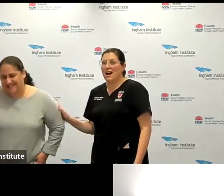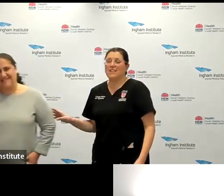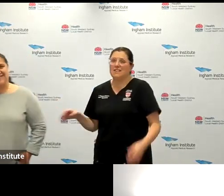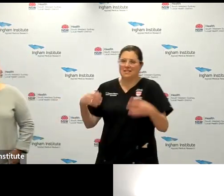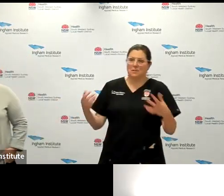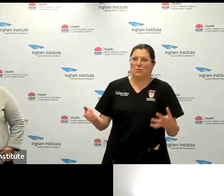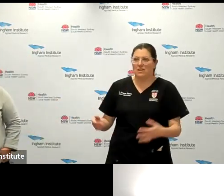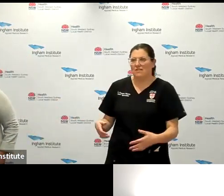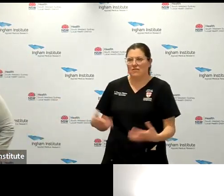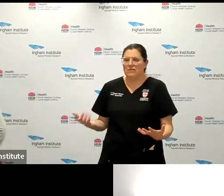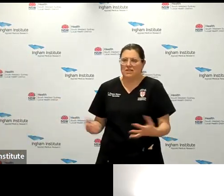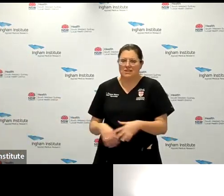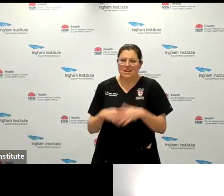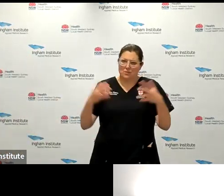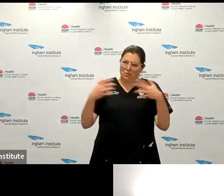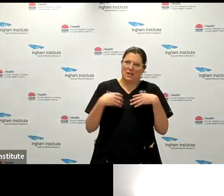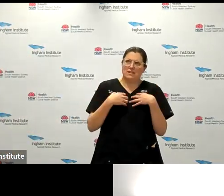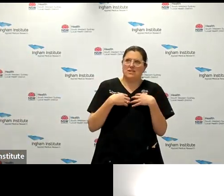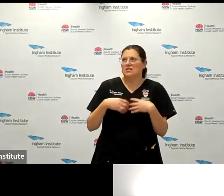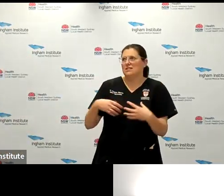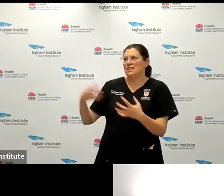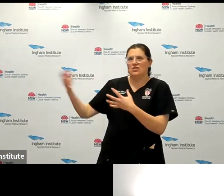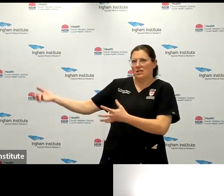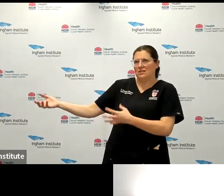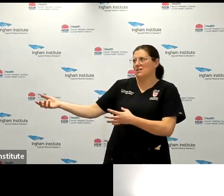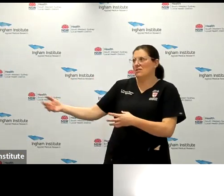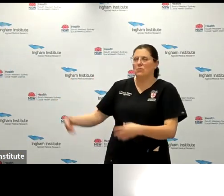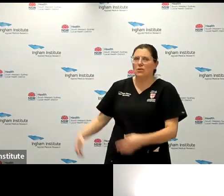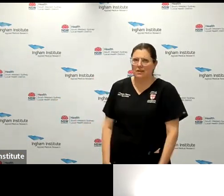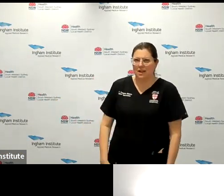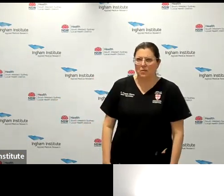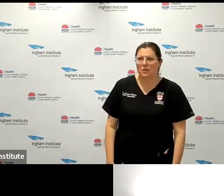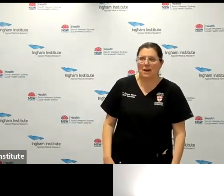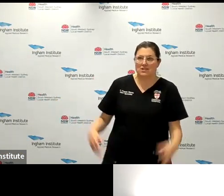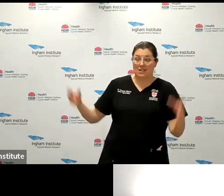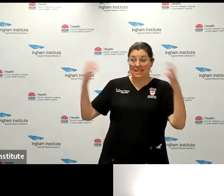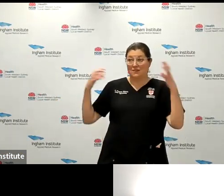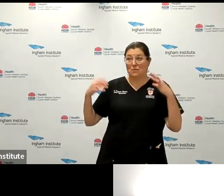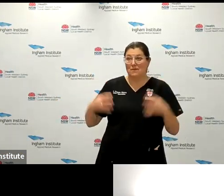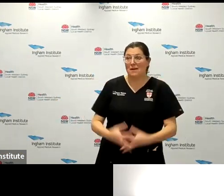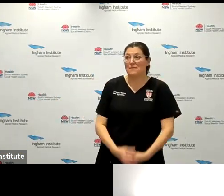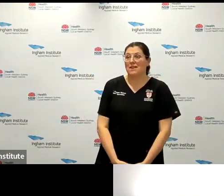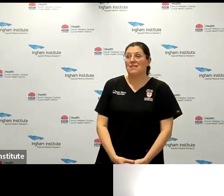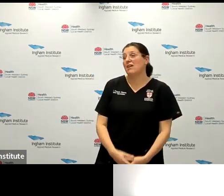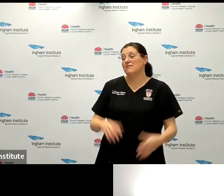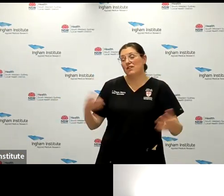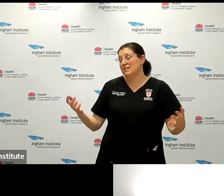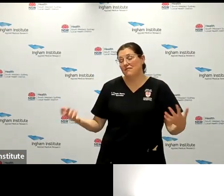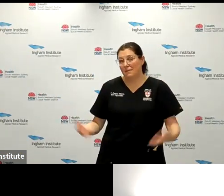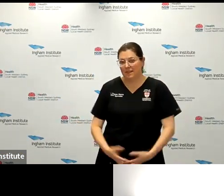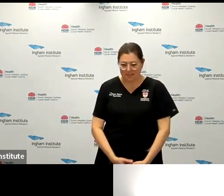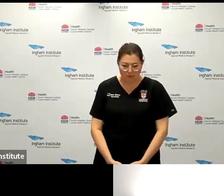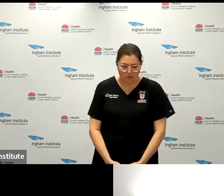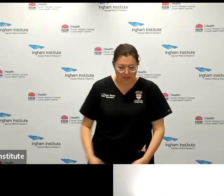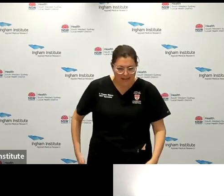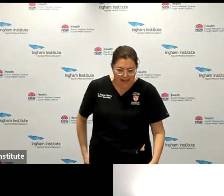much. Cheers. And I think that's an important thing for all of us to understand, is what we as clinicians see is not necessarily what the patient hears from their other friends